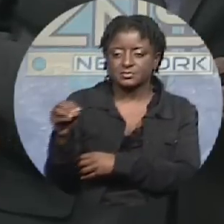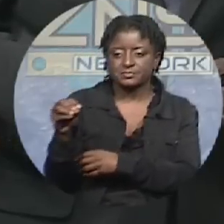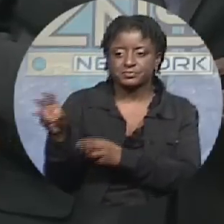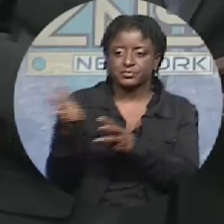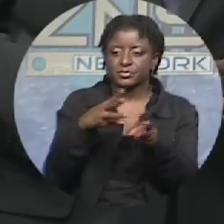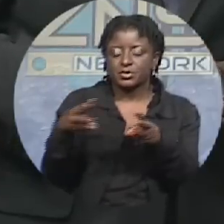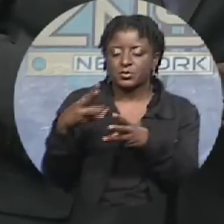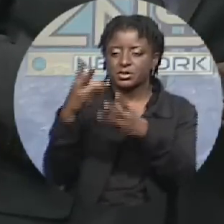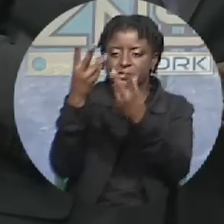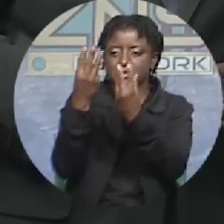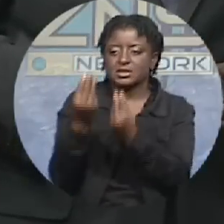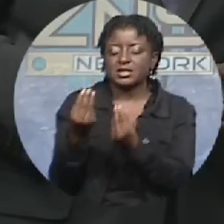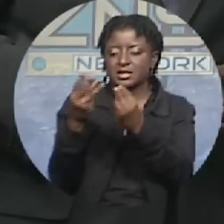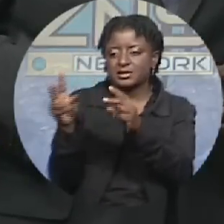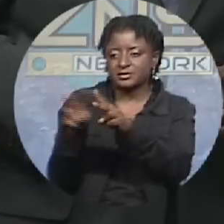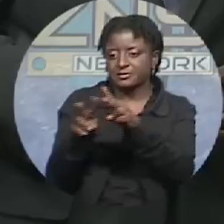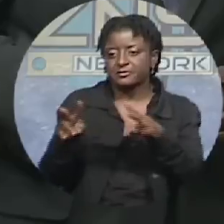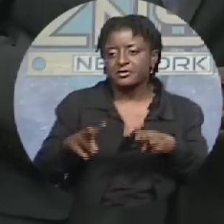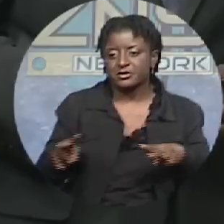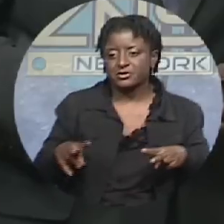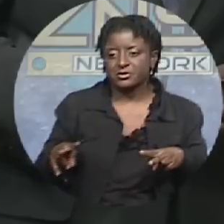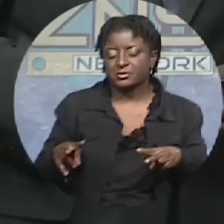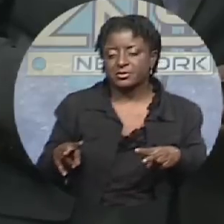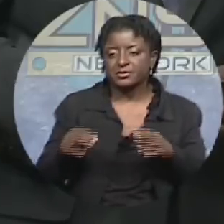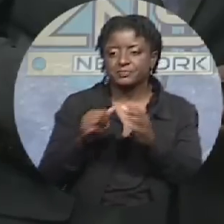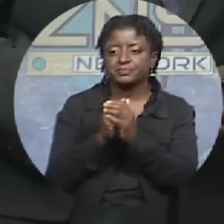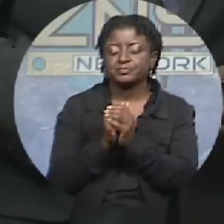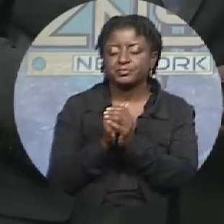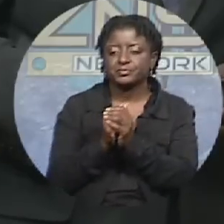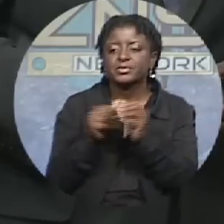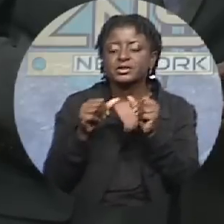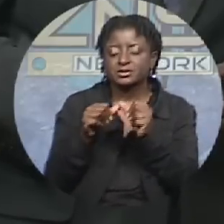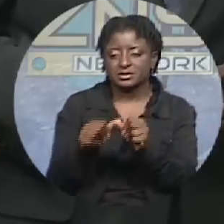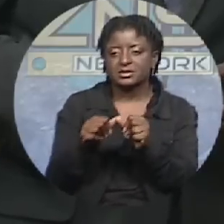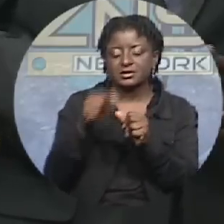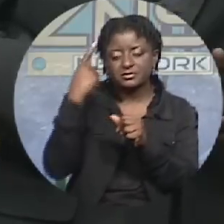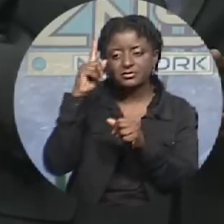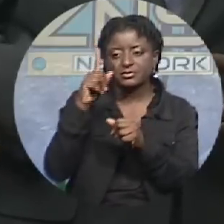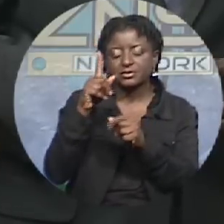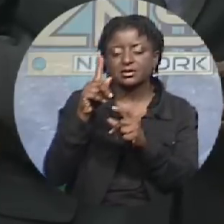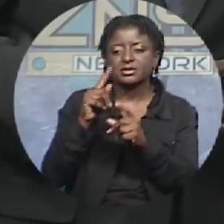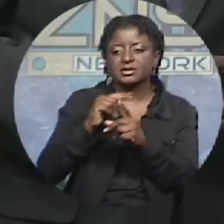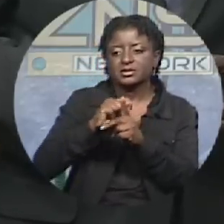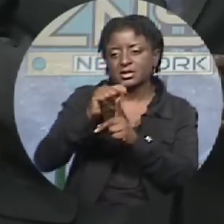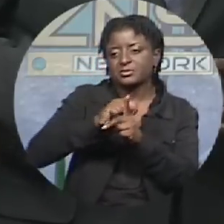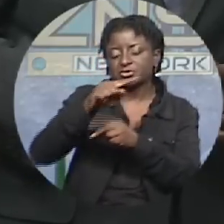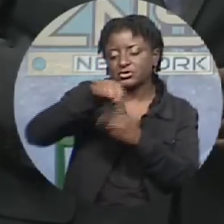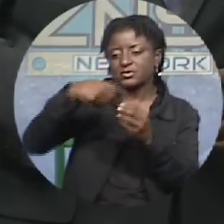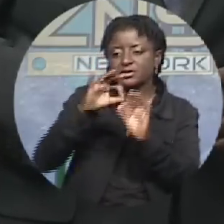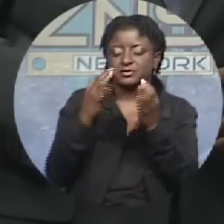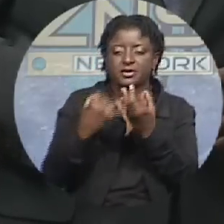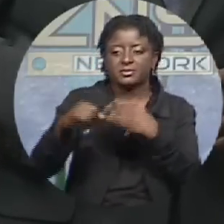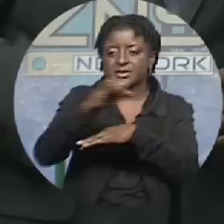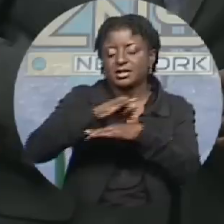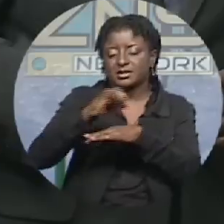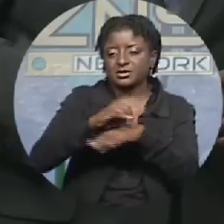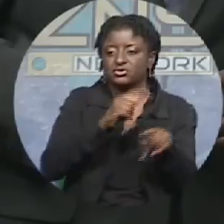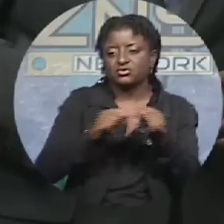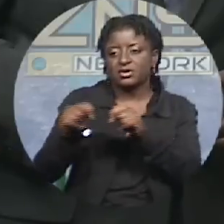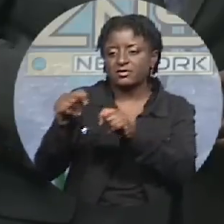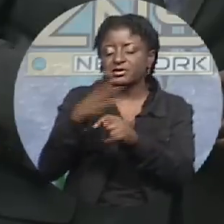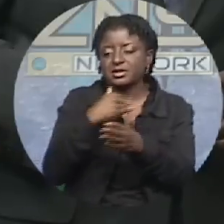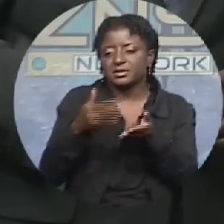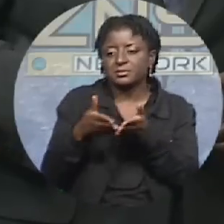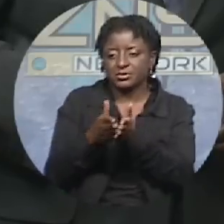pressure 1016.0 millibars, that's 30.00 inches, and it is steady. But stay tuned, temperatures around the family violence, travel and